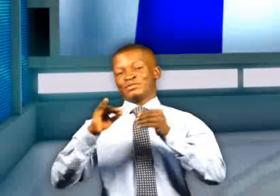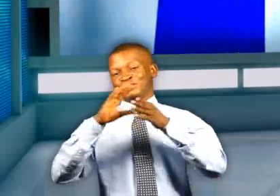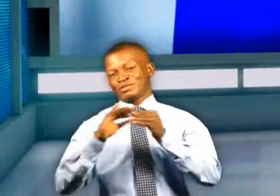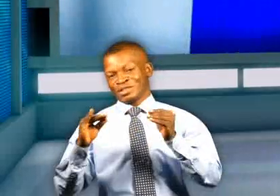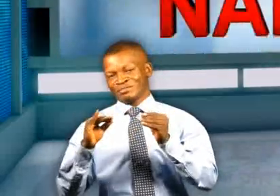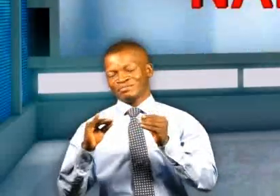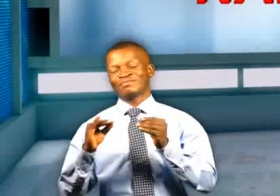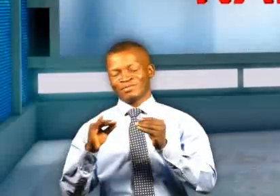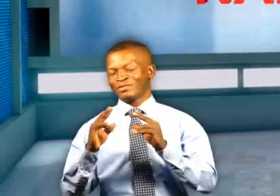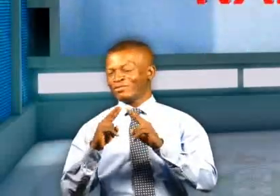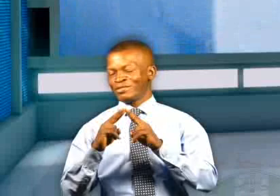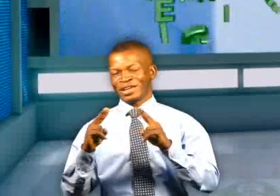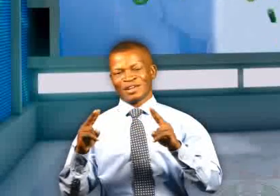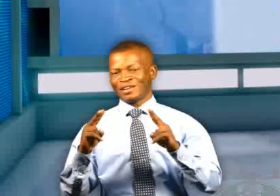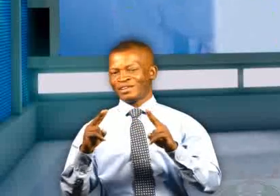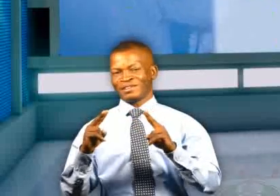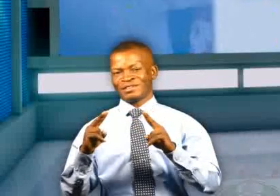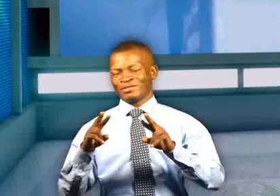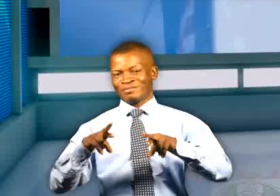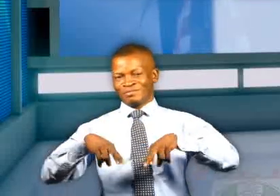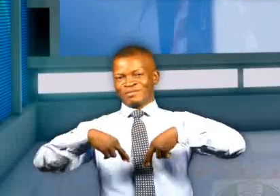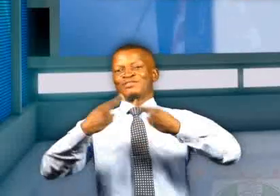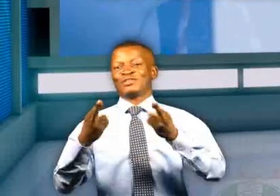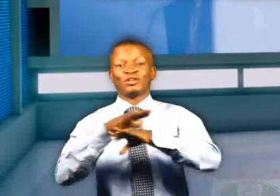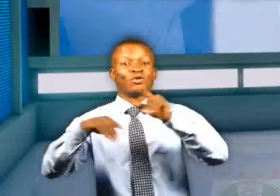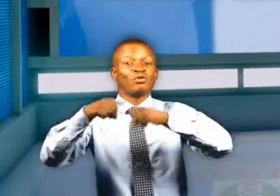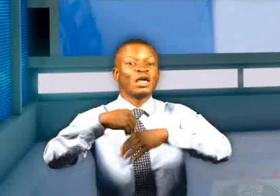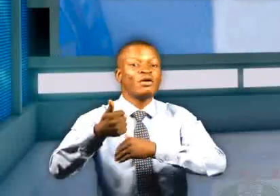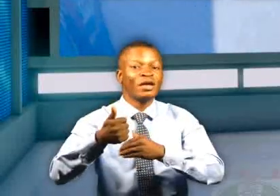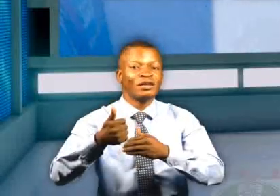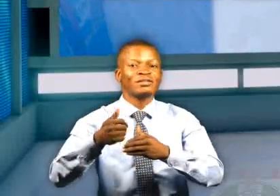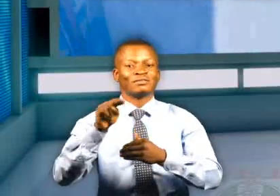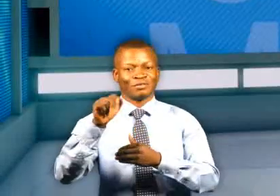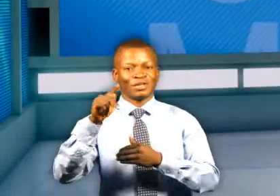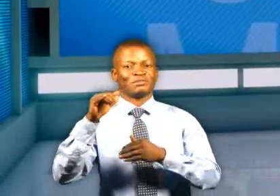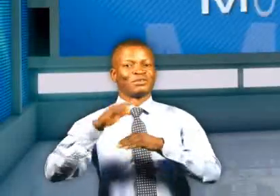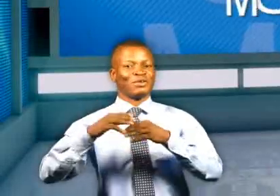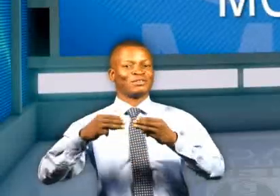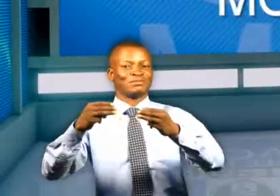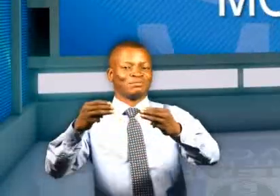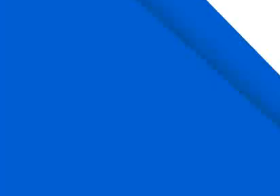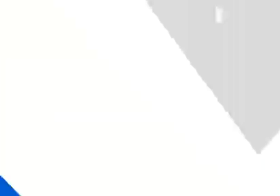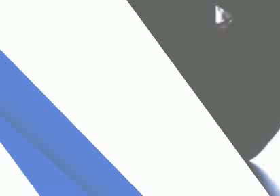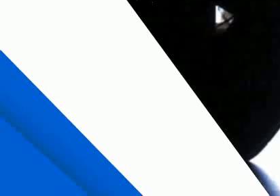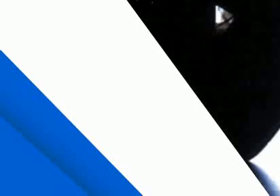Victims' story segment is always very revealing. Don't go away. It's NAPTIP on the